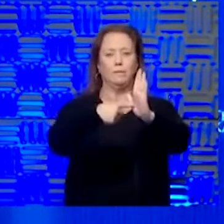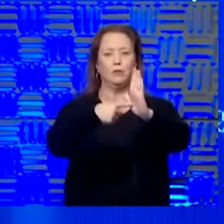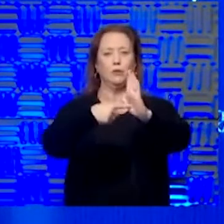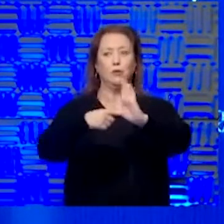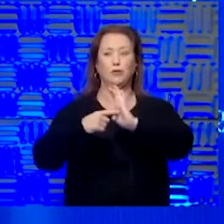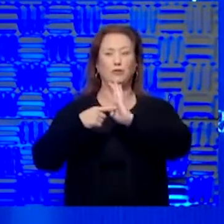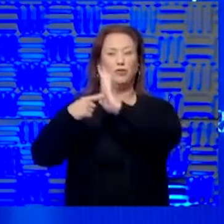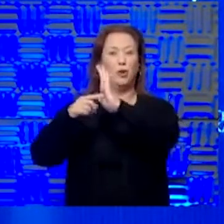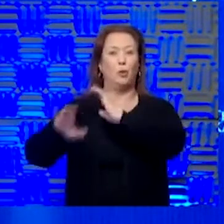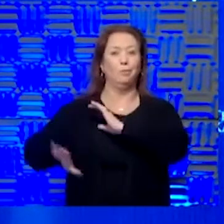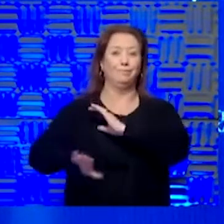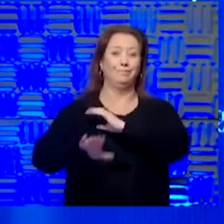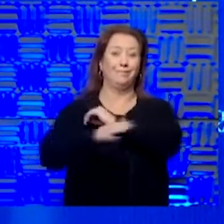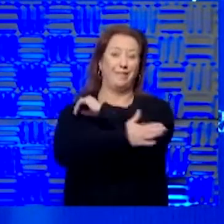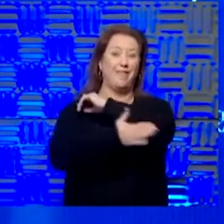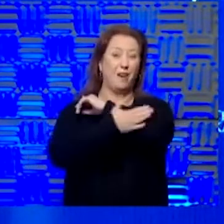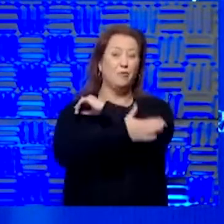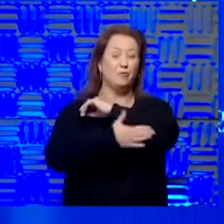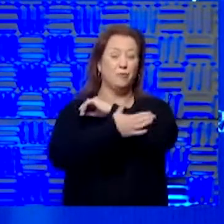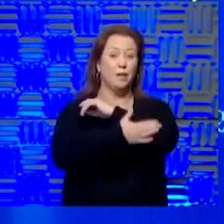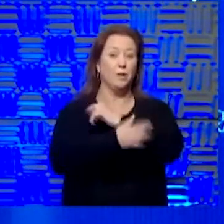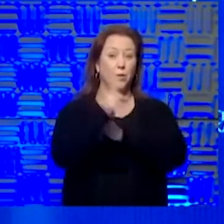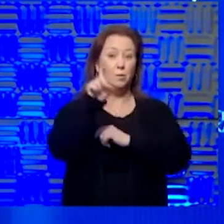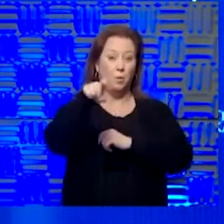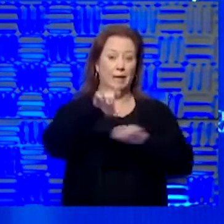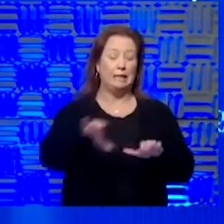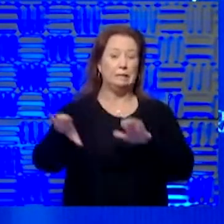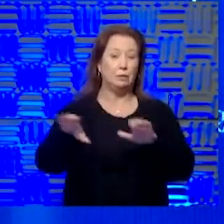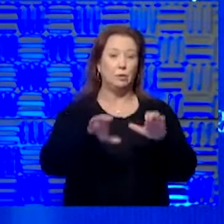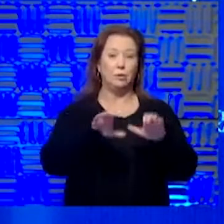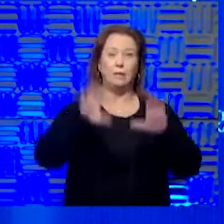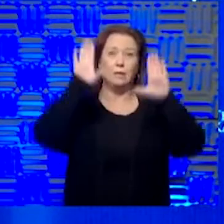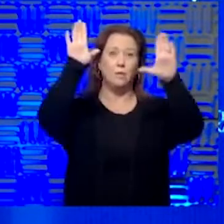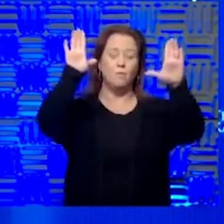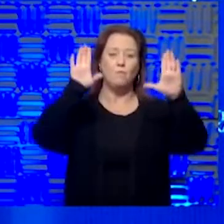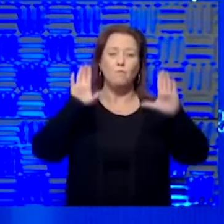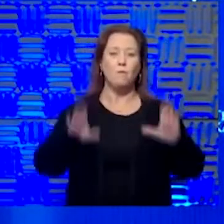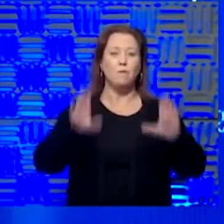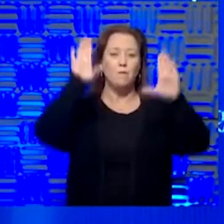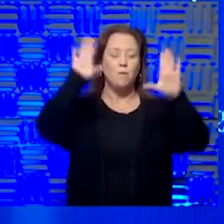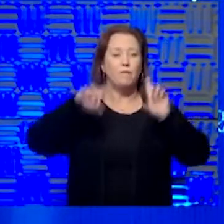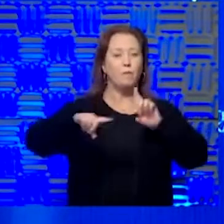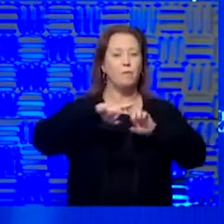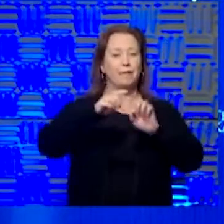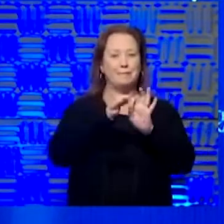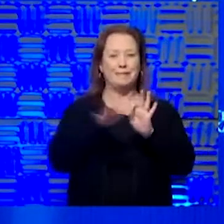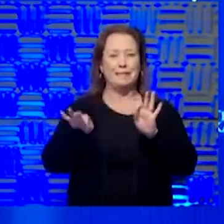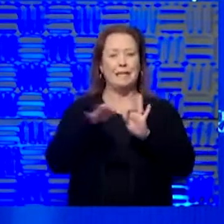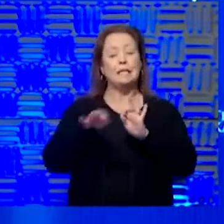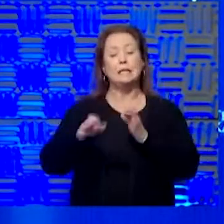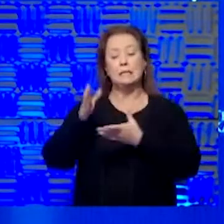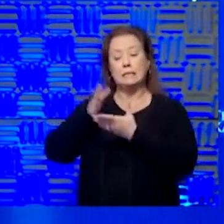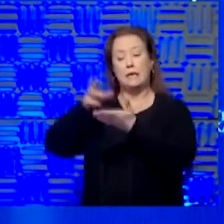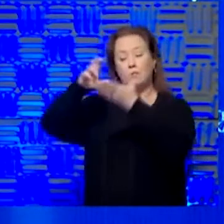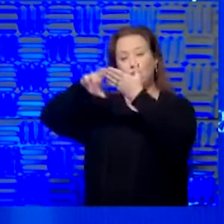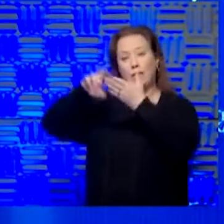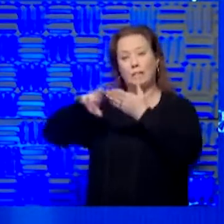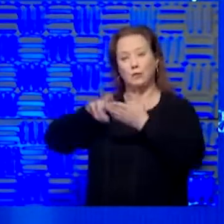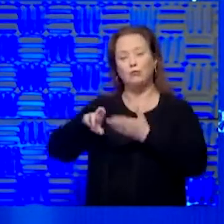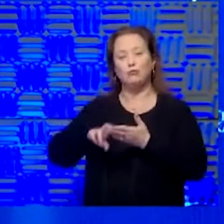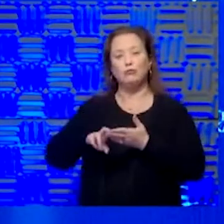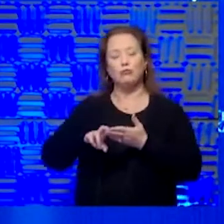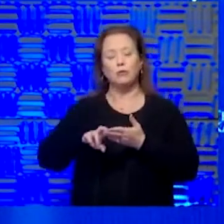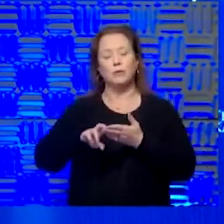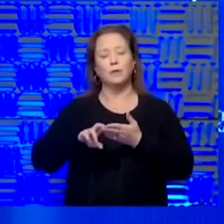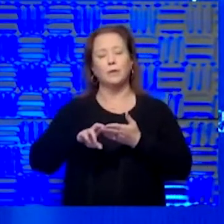country how to do that. That is a remarkable statement. There are some of the researchers and epidemiologists